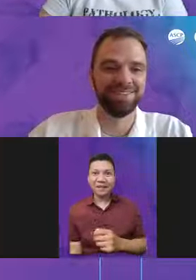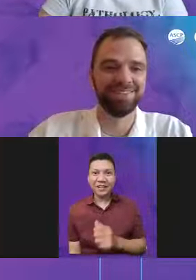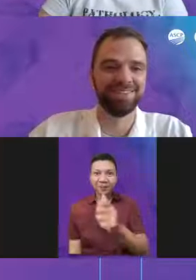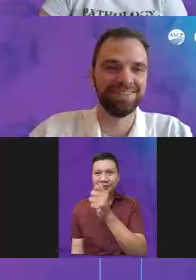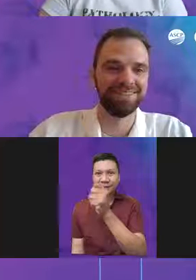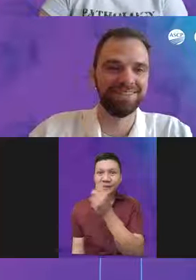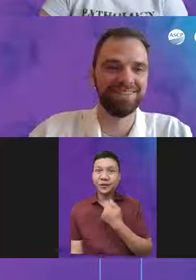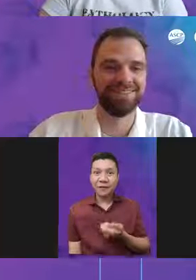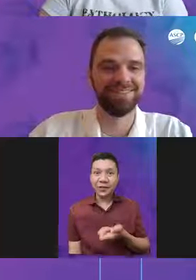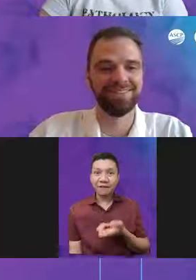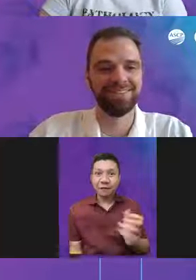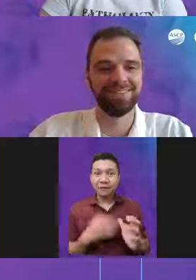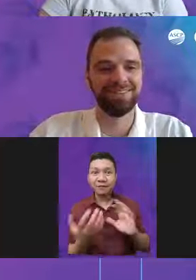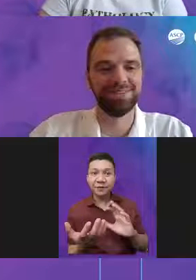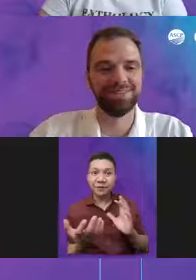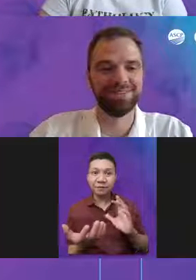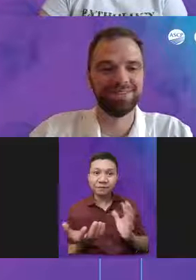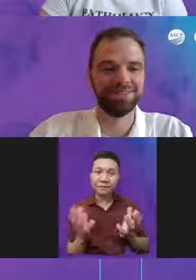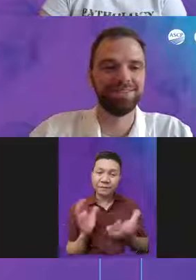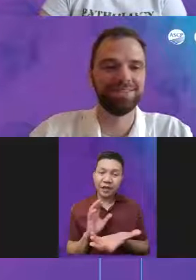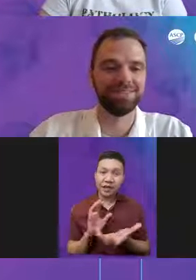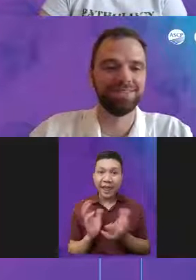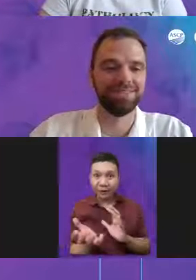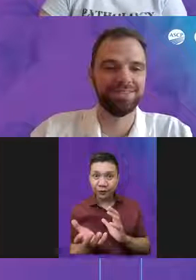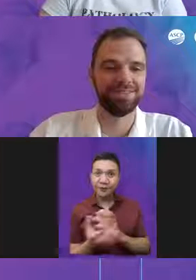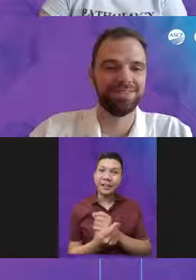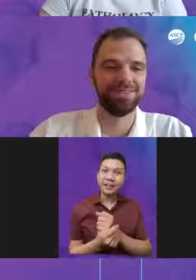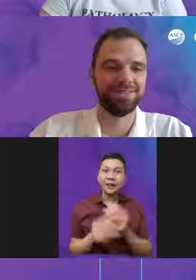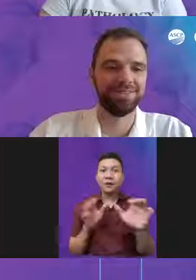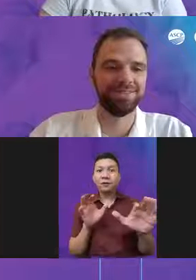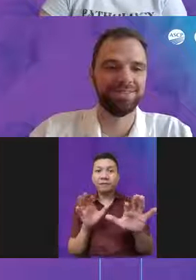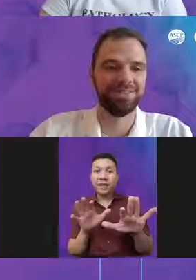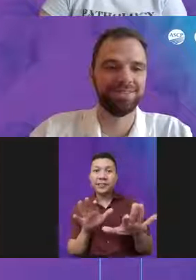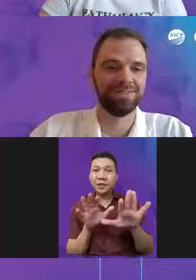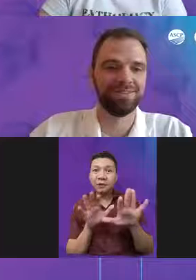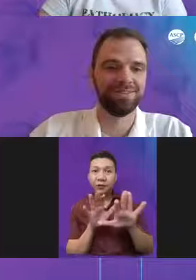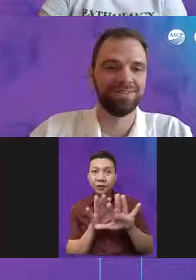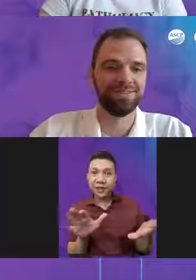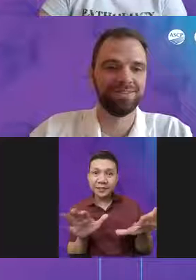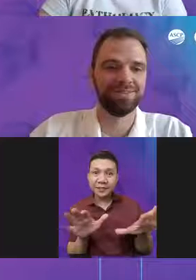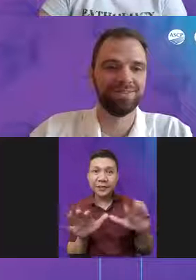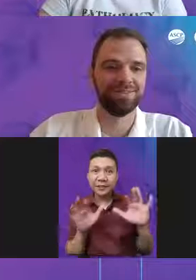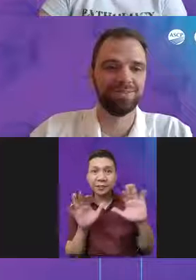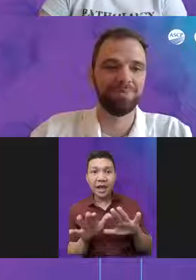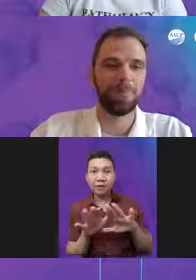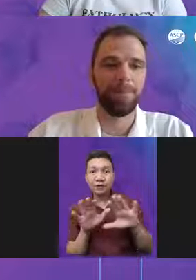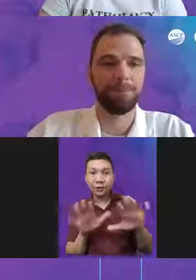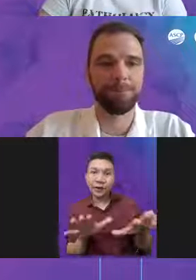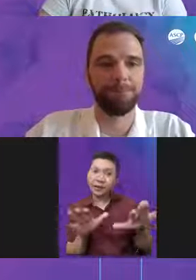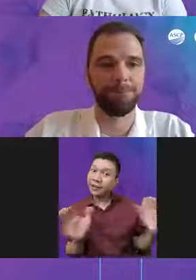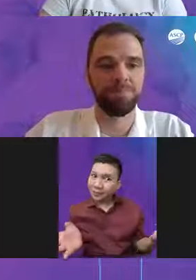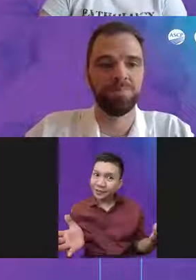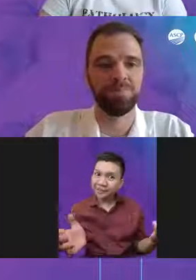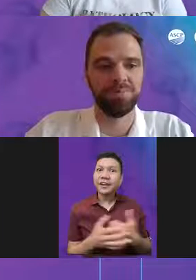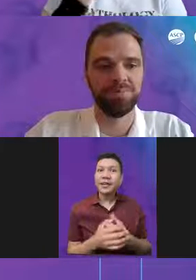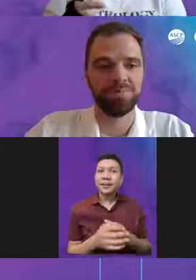Right. When you take a picture, you have different, you know, angles that basically what you're looking at a mirror is how you caught